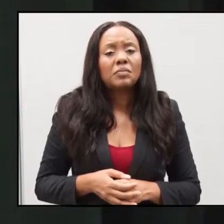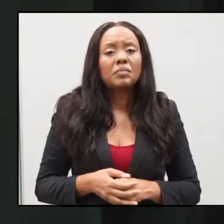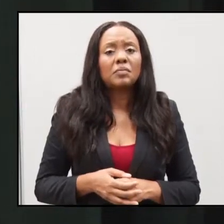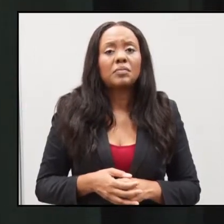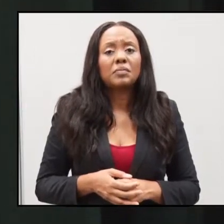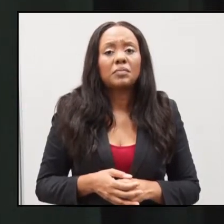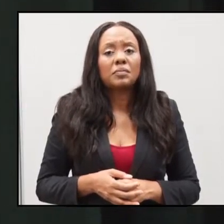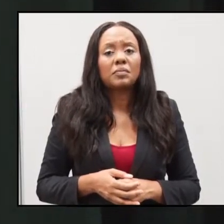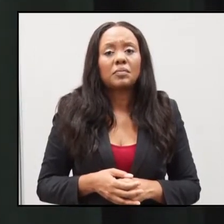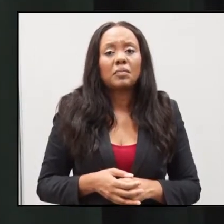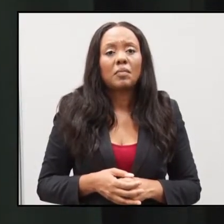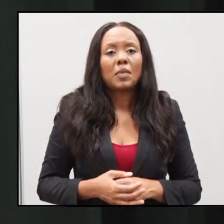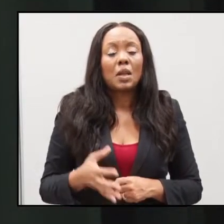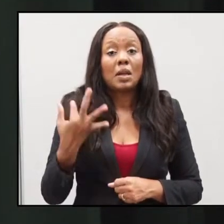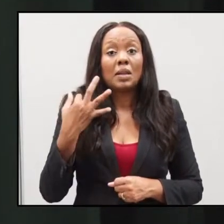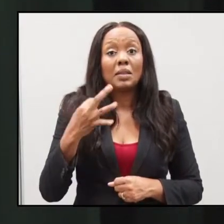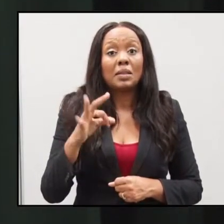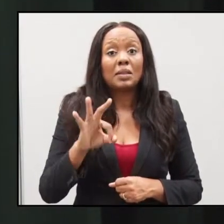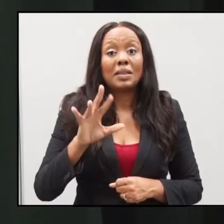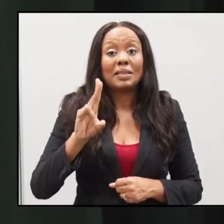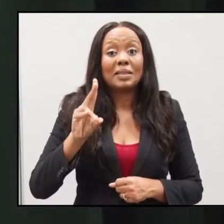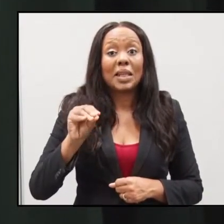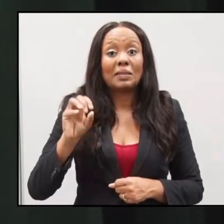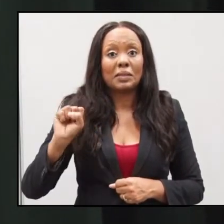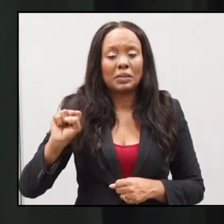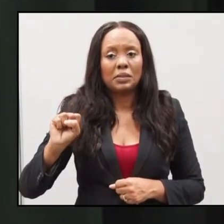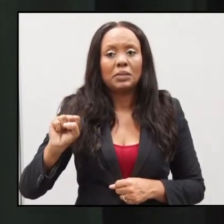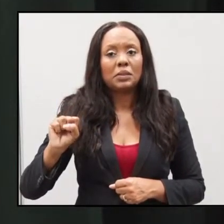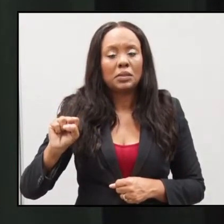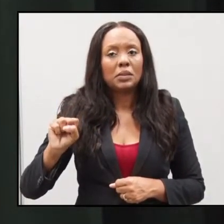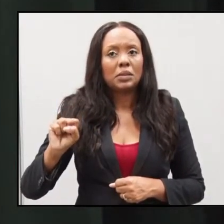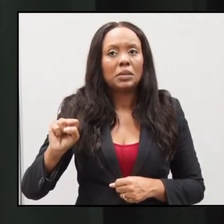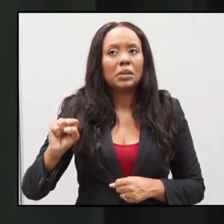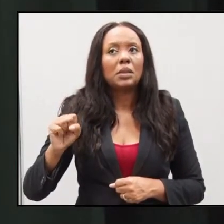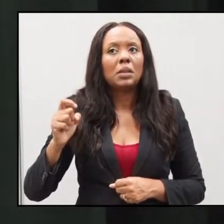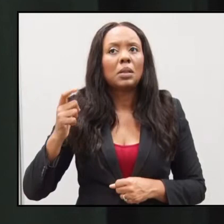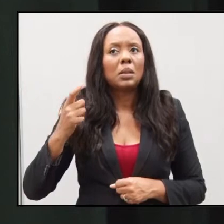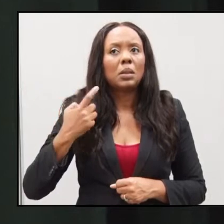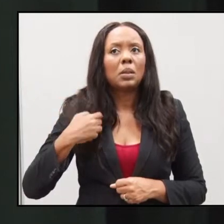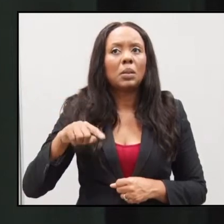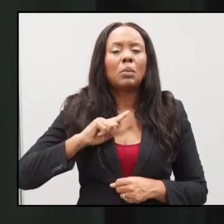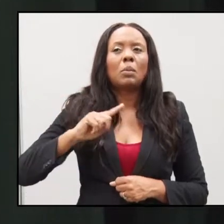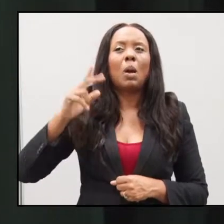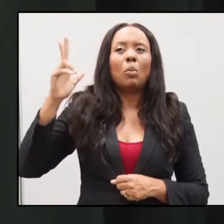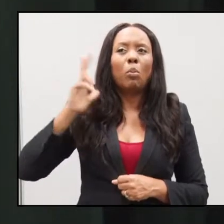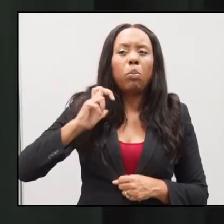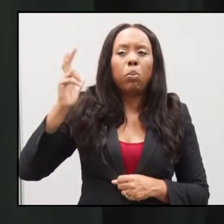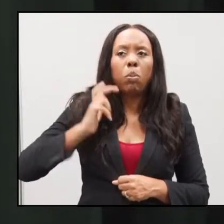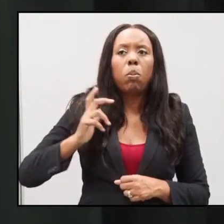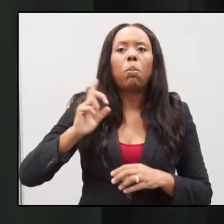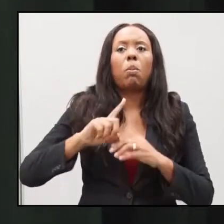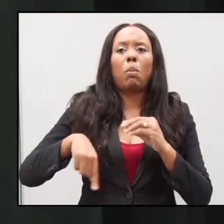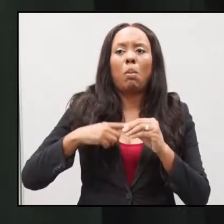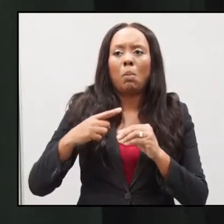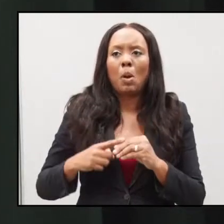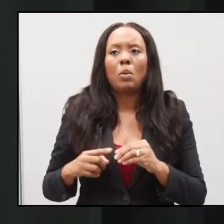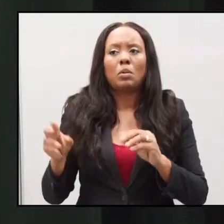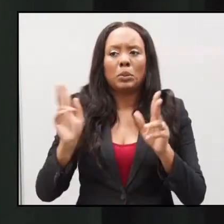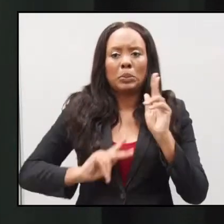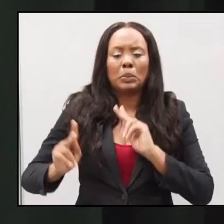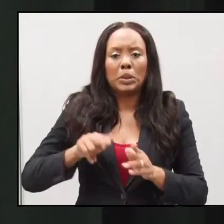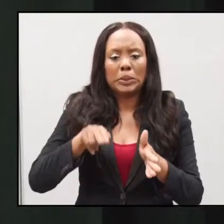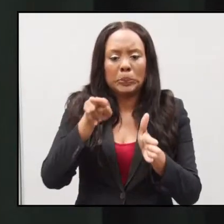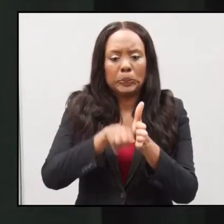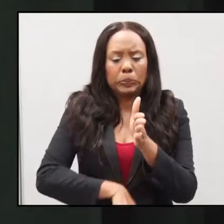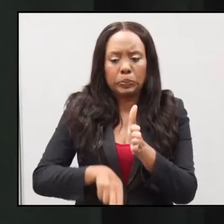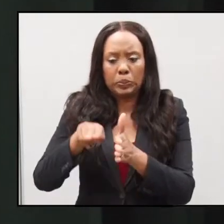in the 1970s through the oral testimony of a descendant of those buried there, while speaking to the researchers Jerome Handler